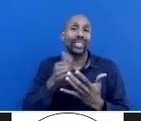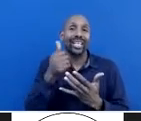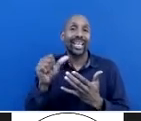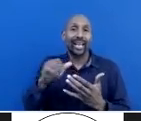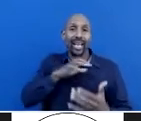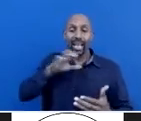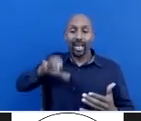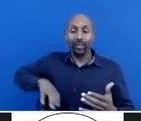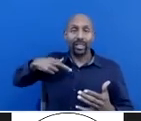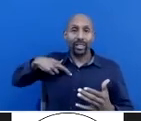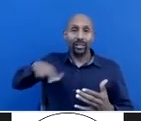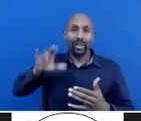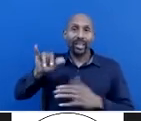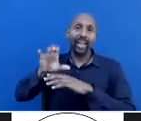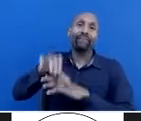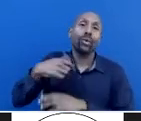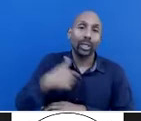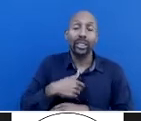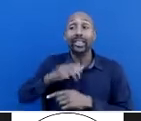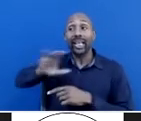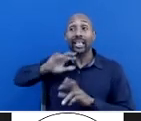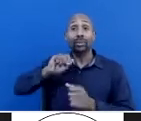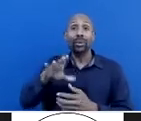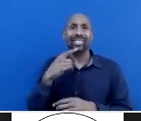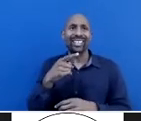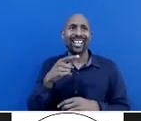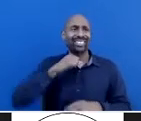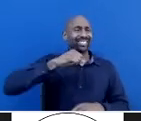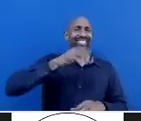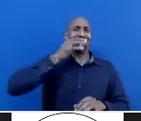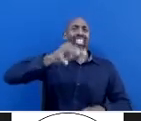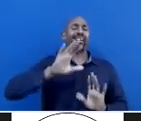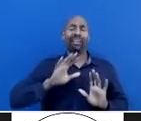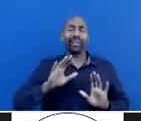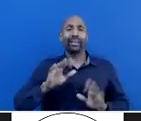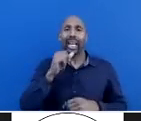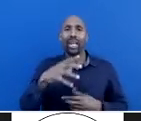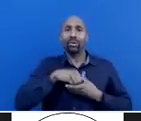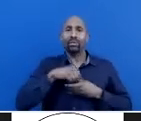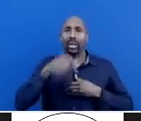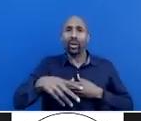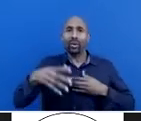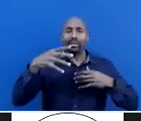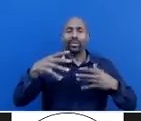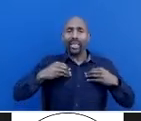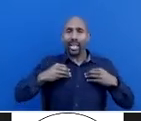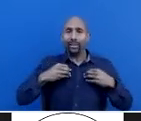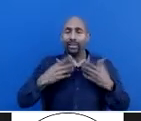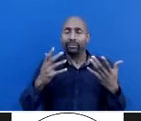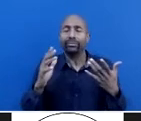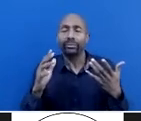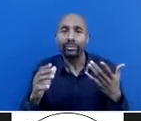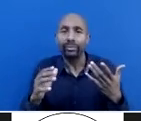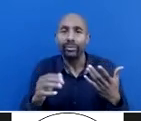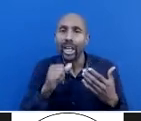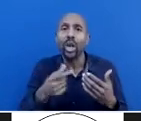forced upon us, spit that out. Don't internalize those categories. Don't swallow that. Now, as it